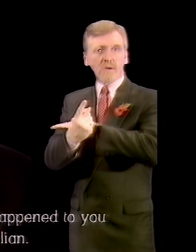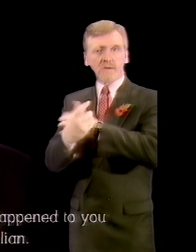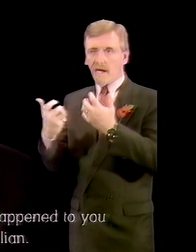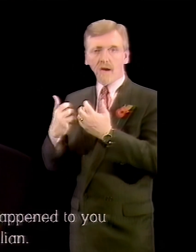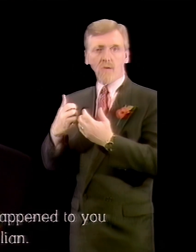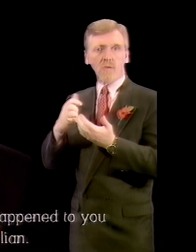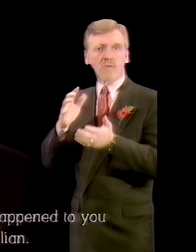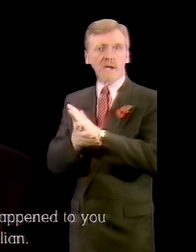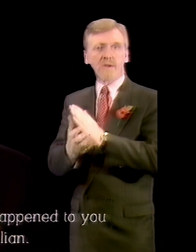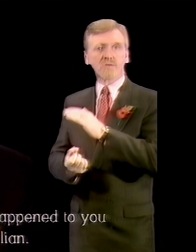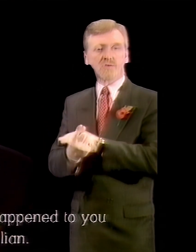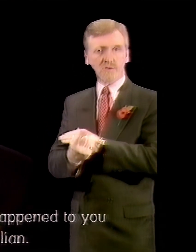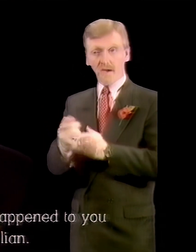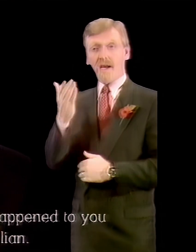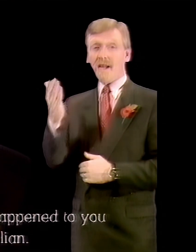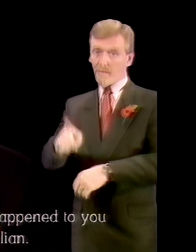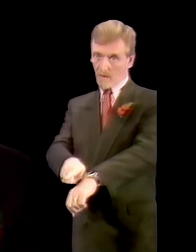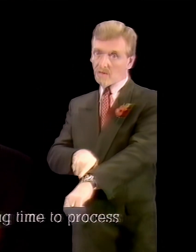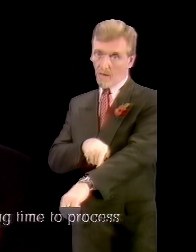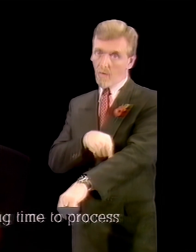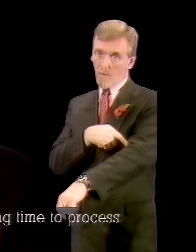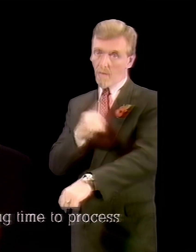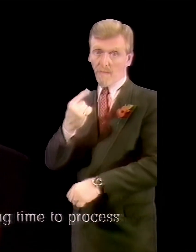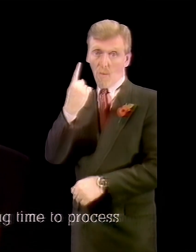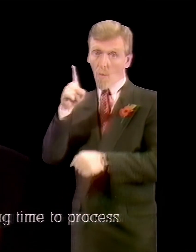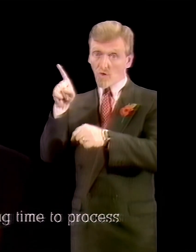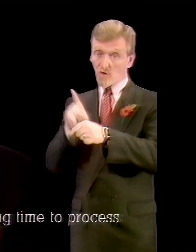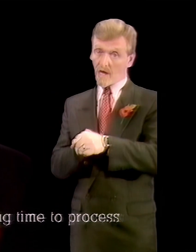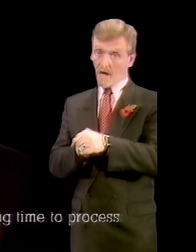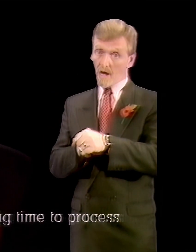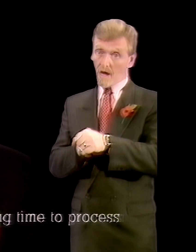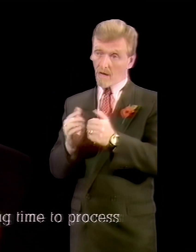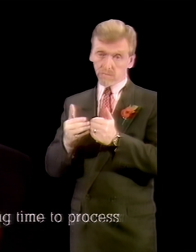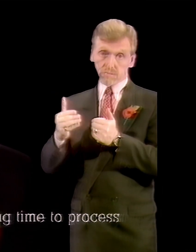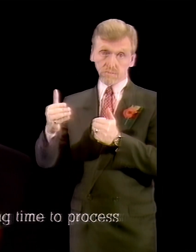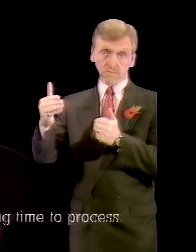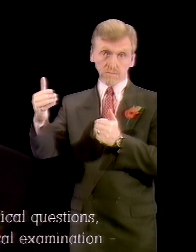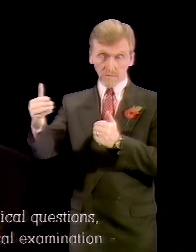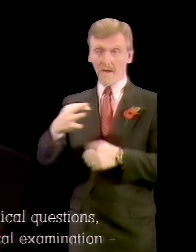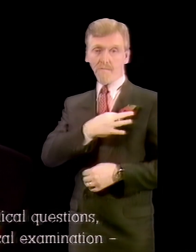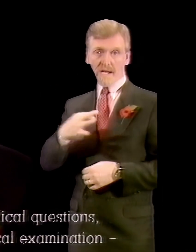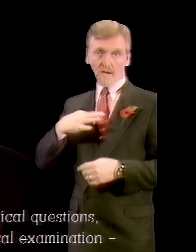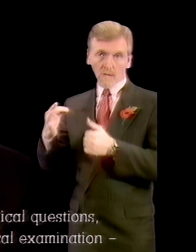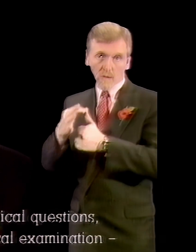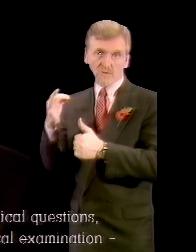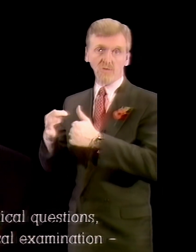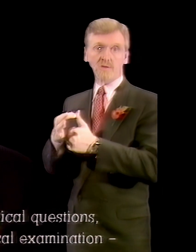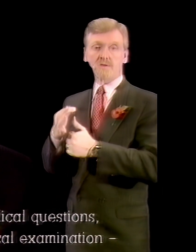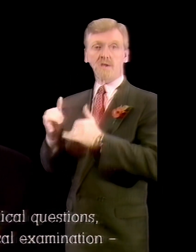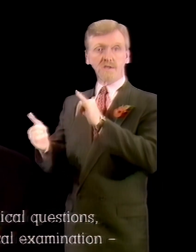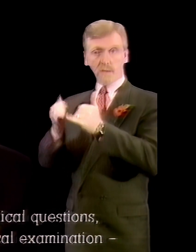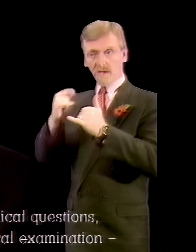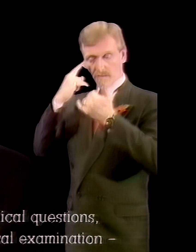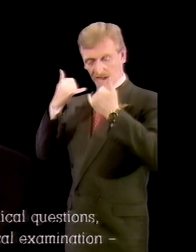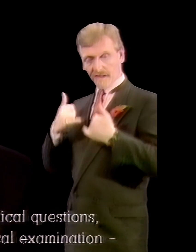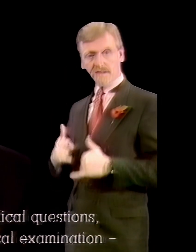The claim takes a long time to process, though. A year is not uncommon, and there are medical questions and sometimes a medical